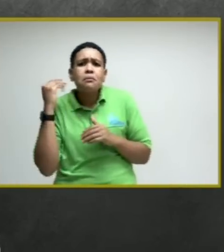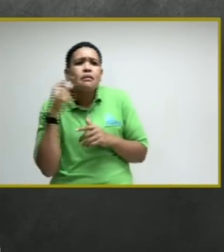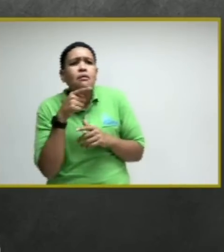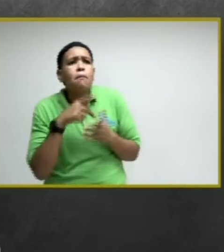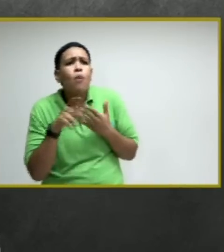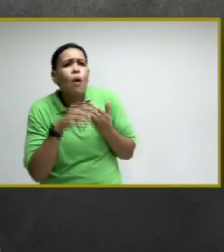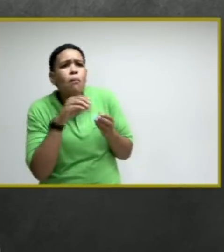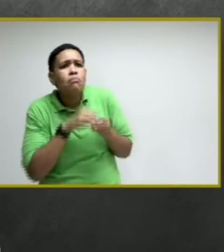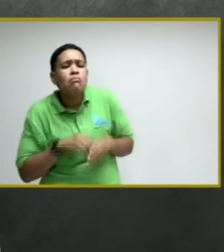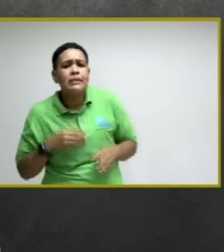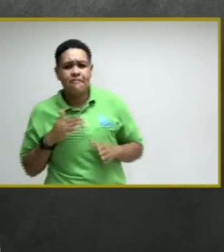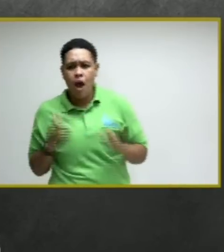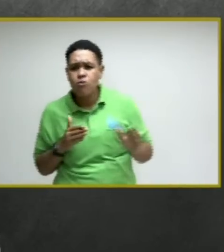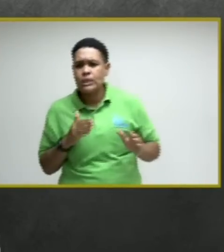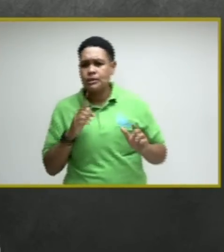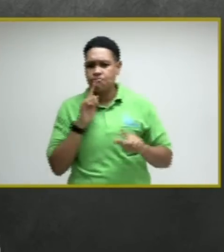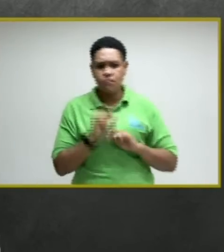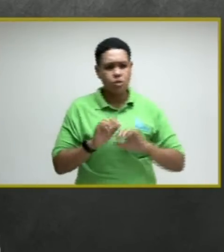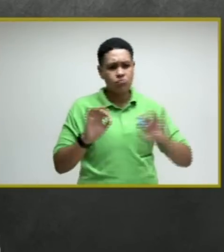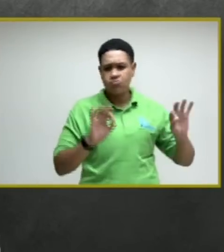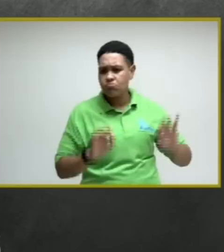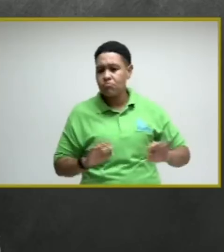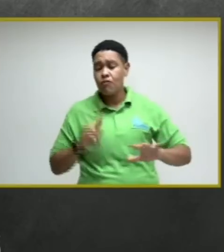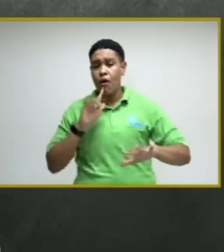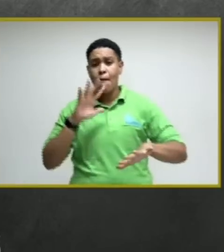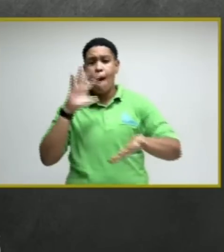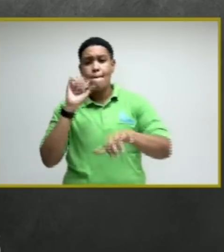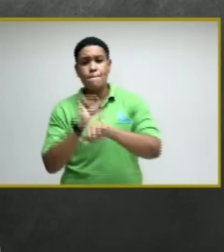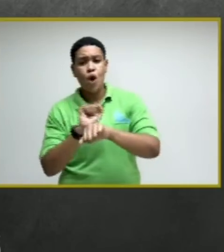from appointment system all the way through to